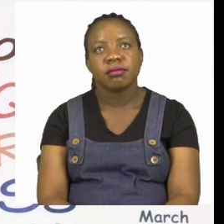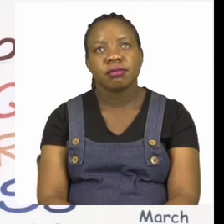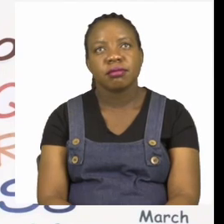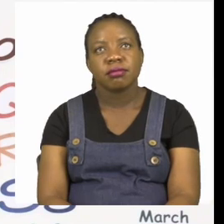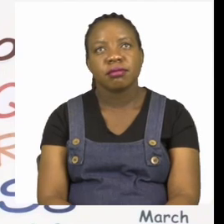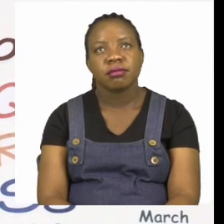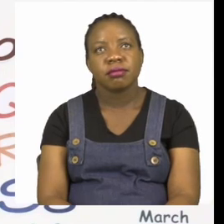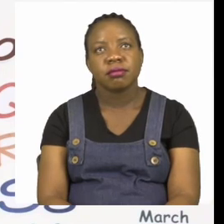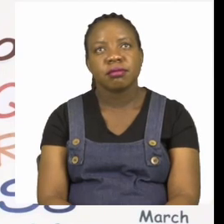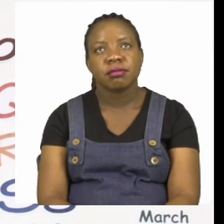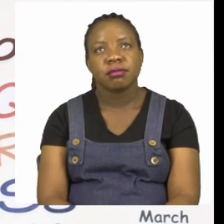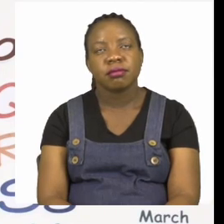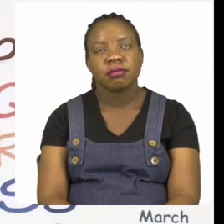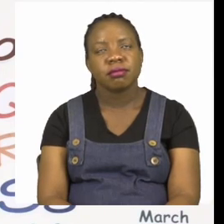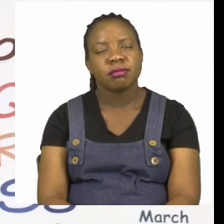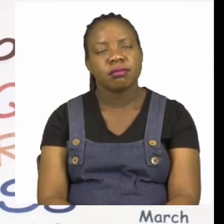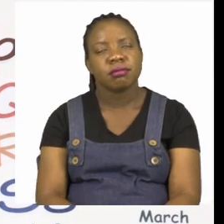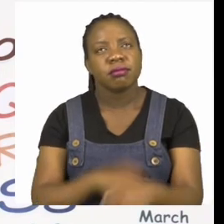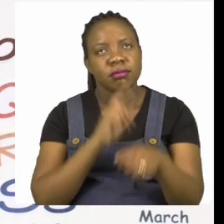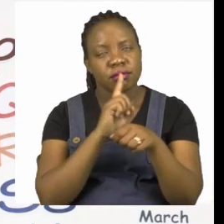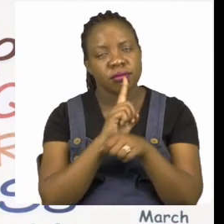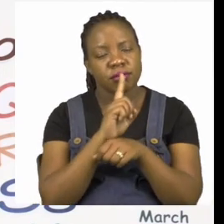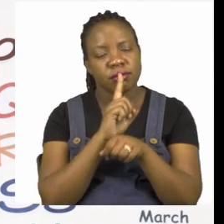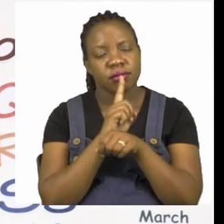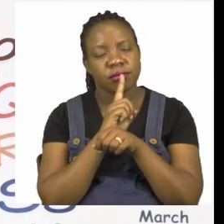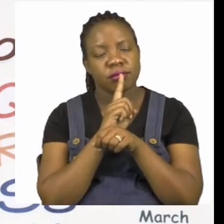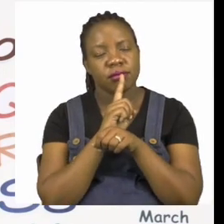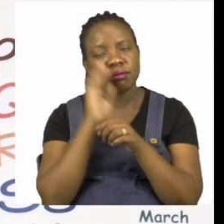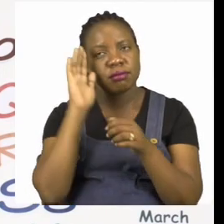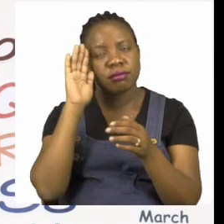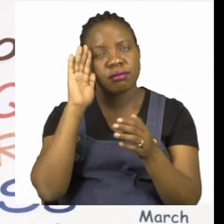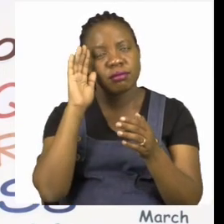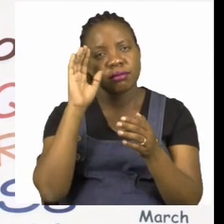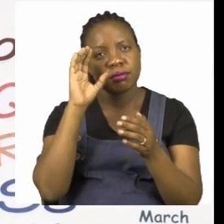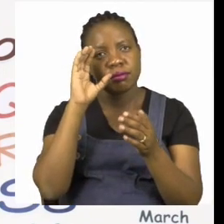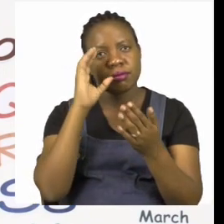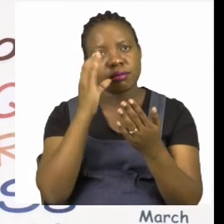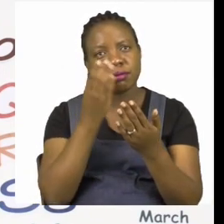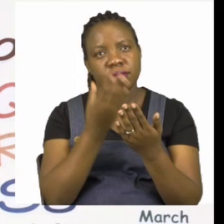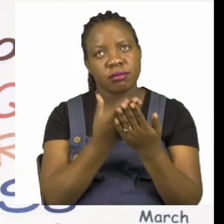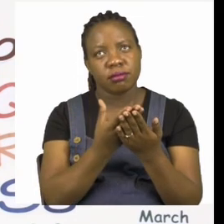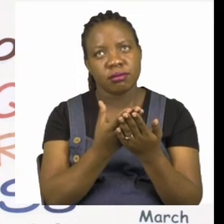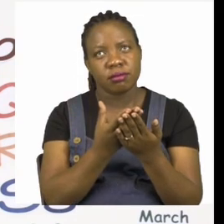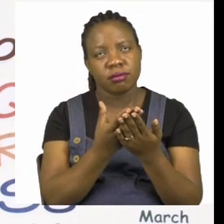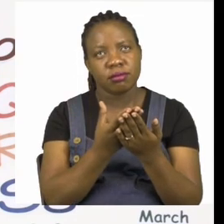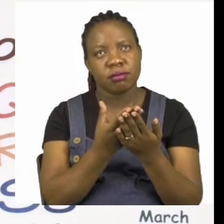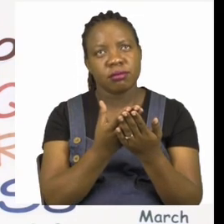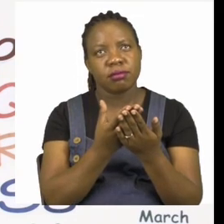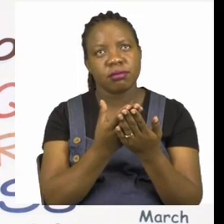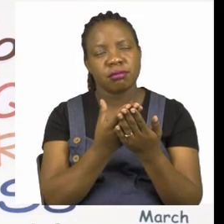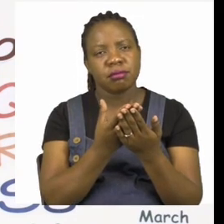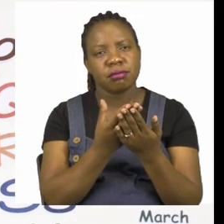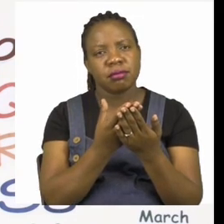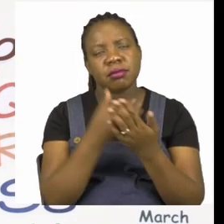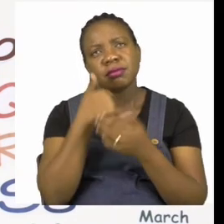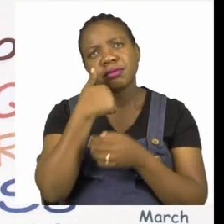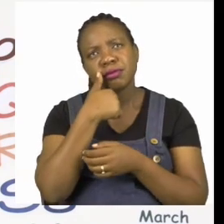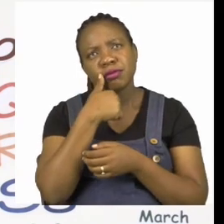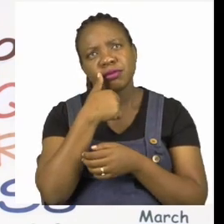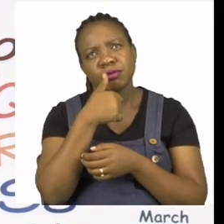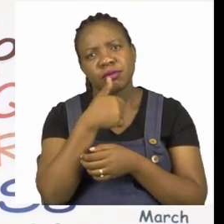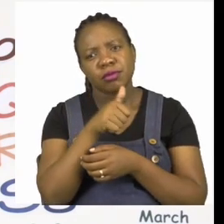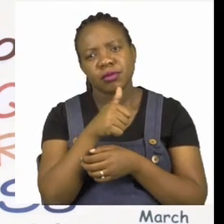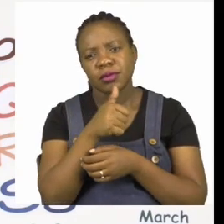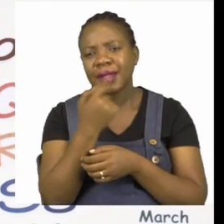is something nice and juicy. It tastes so good on bread, and I heard that